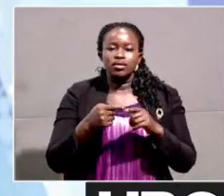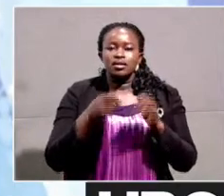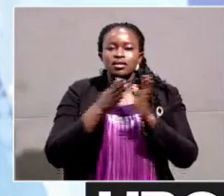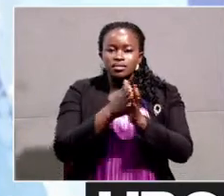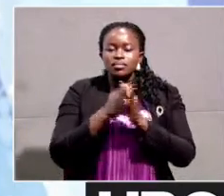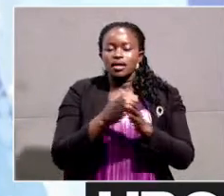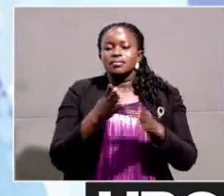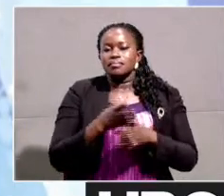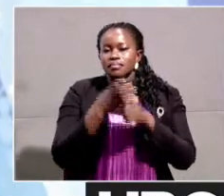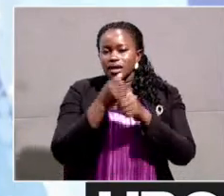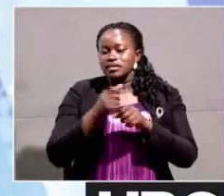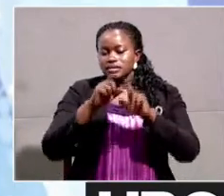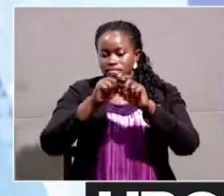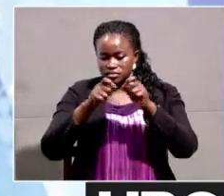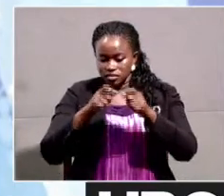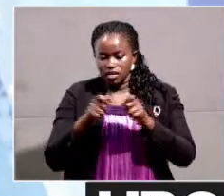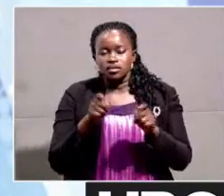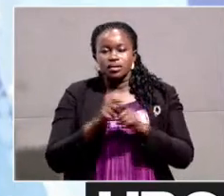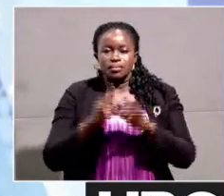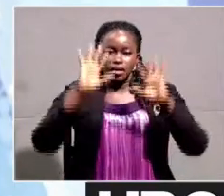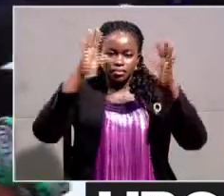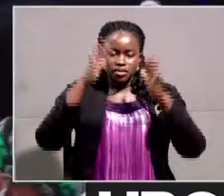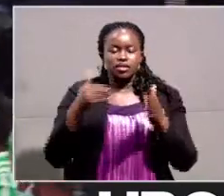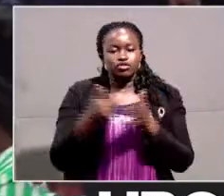and appreciate the new amendments together.